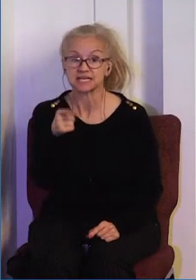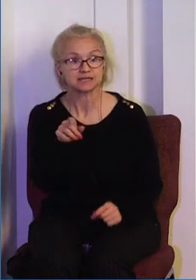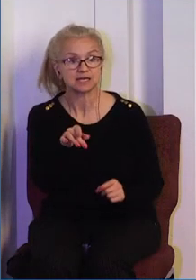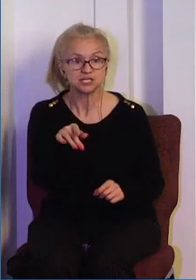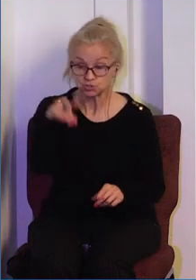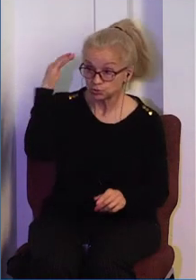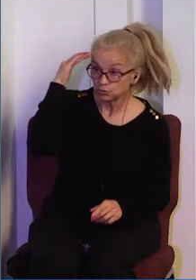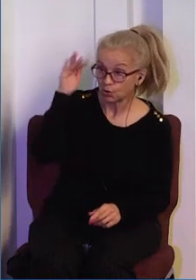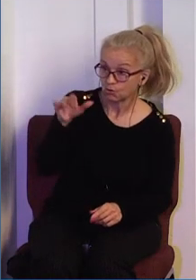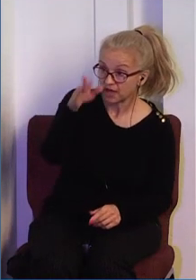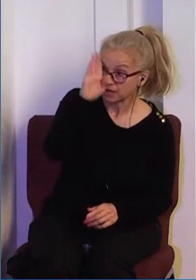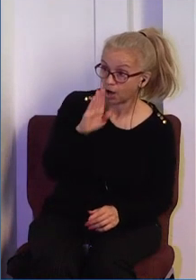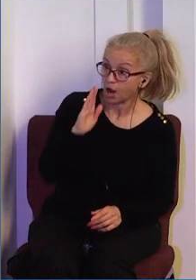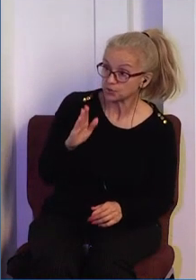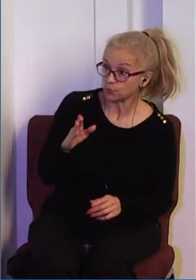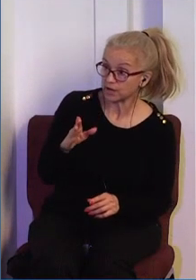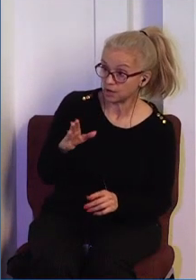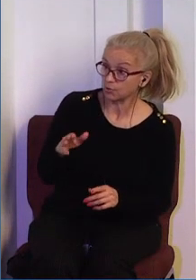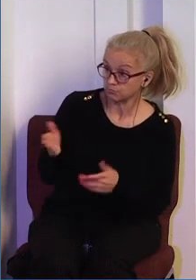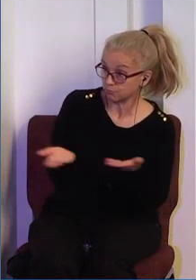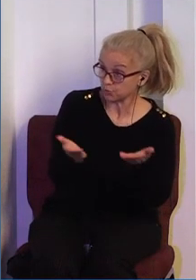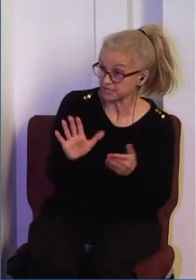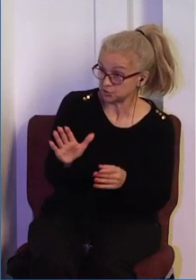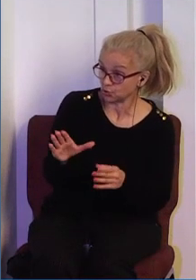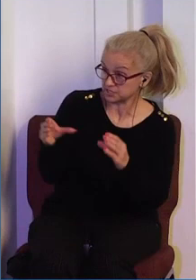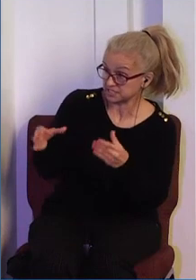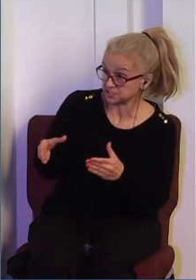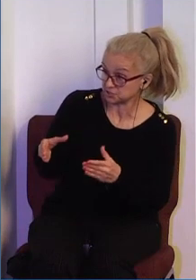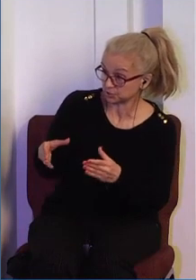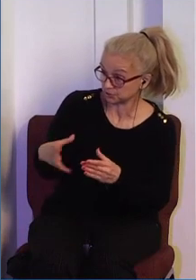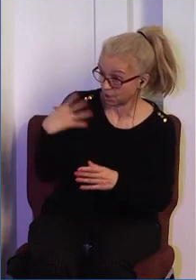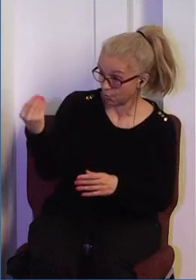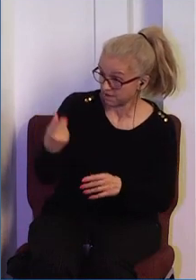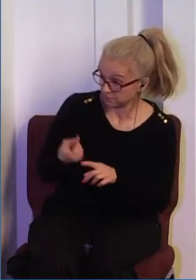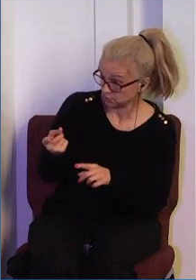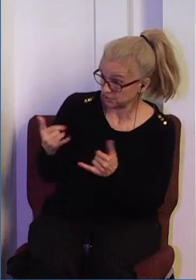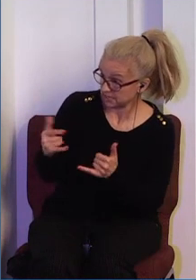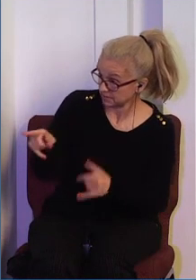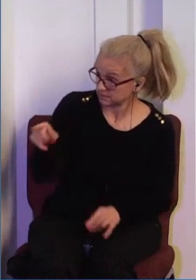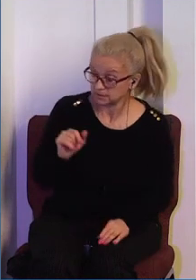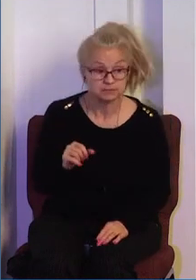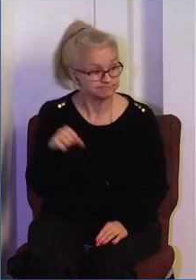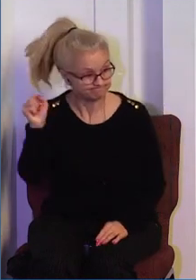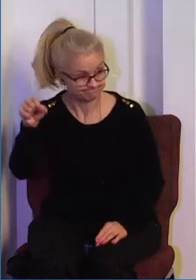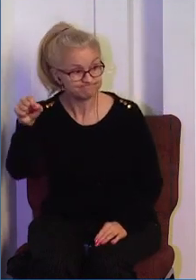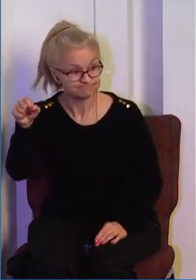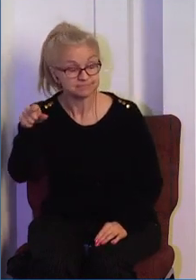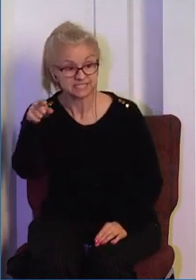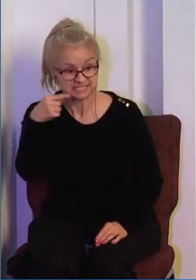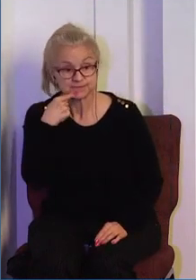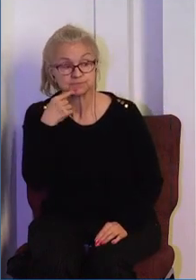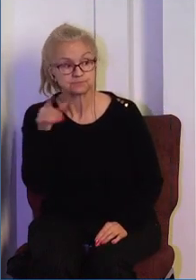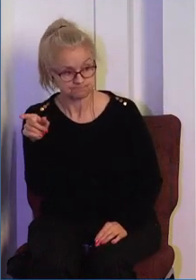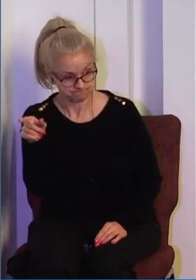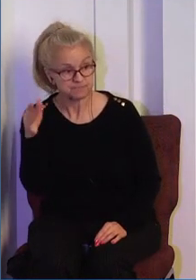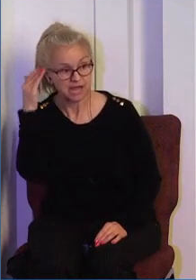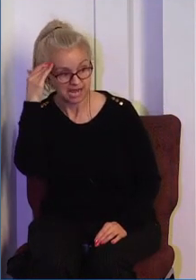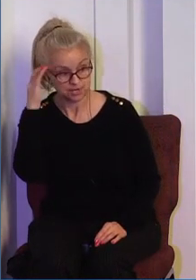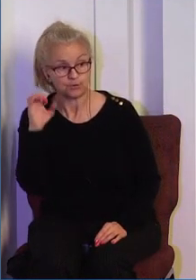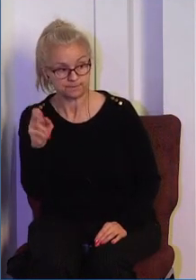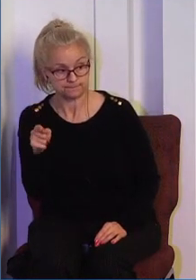"Did you know that God is going to take your teacher away from you today?" "Yes," he said, "I know